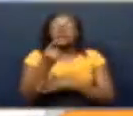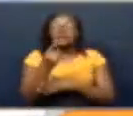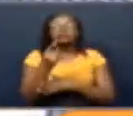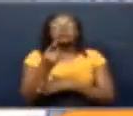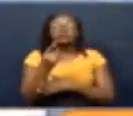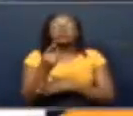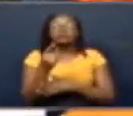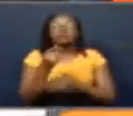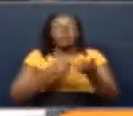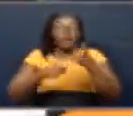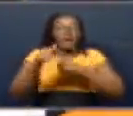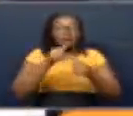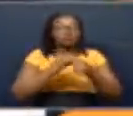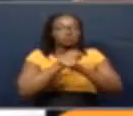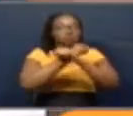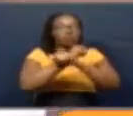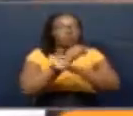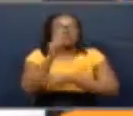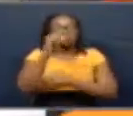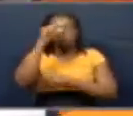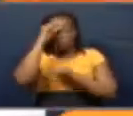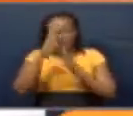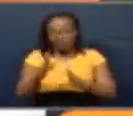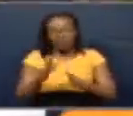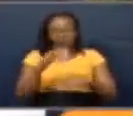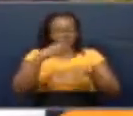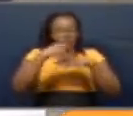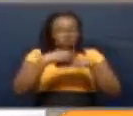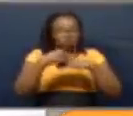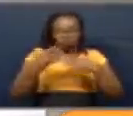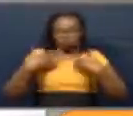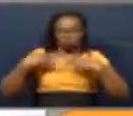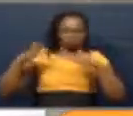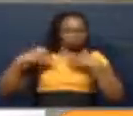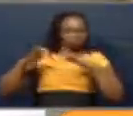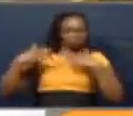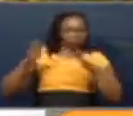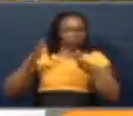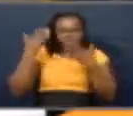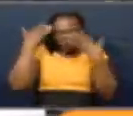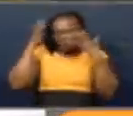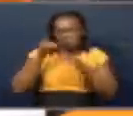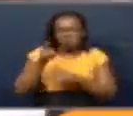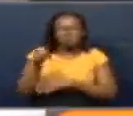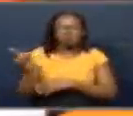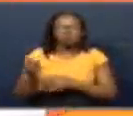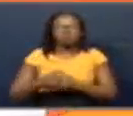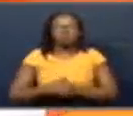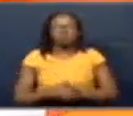name of Nairobi Governor, Sonko was quick to distance himself from them.